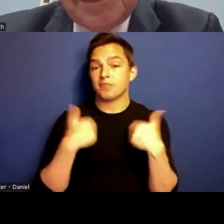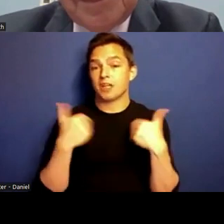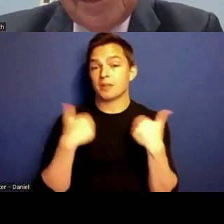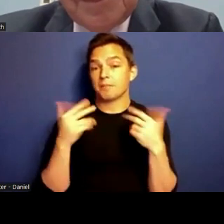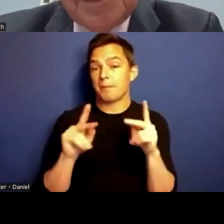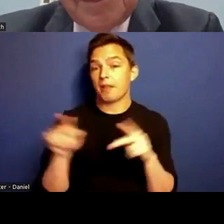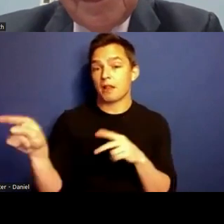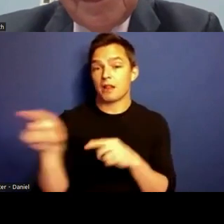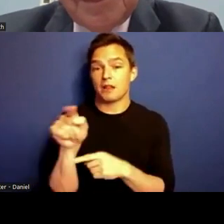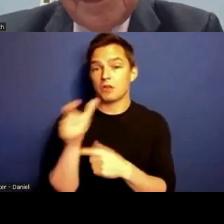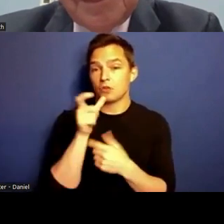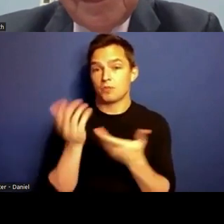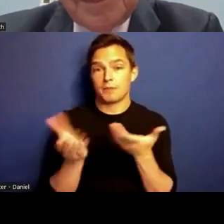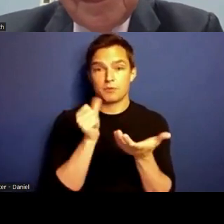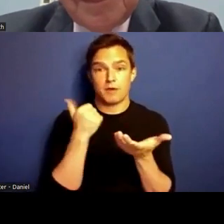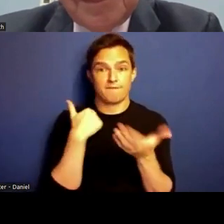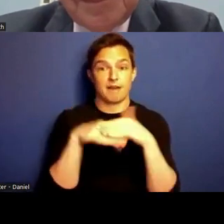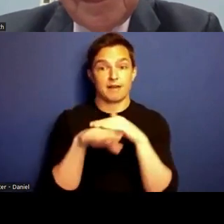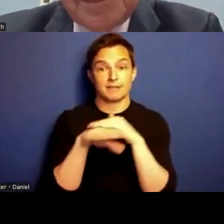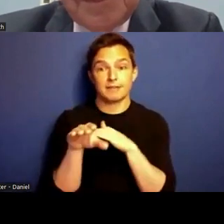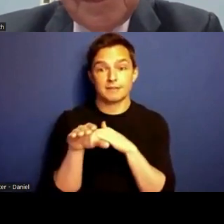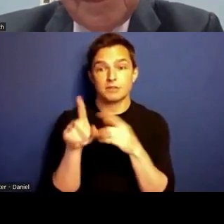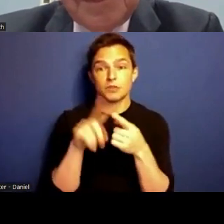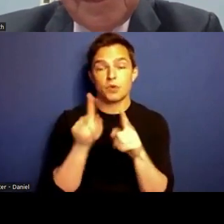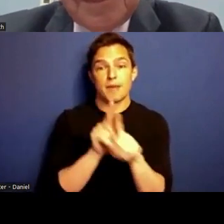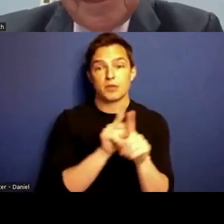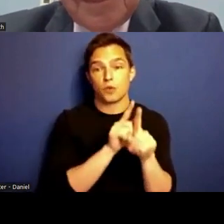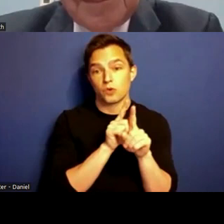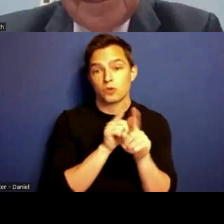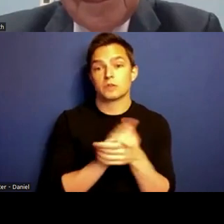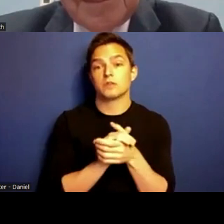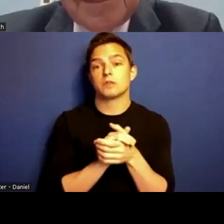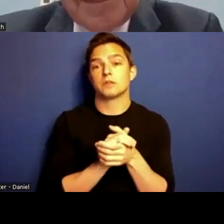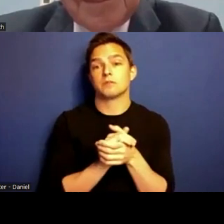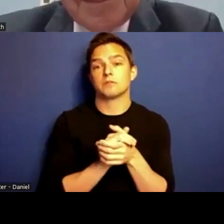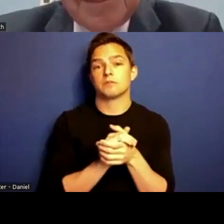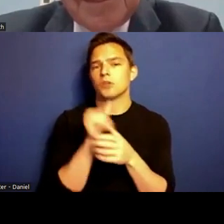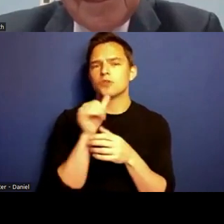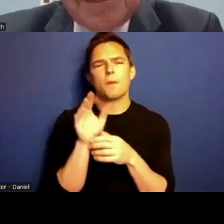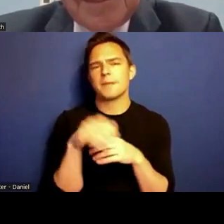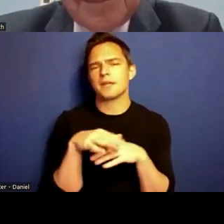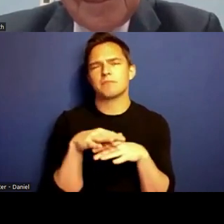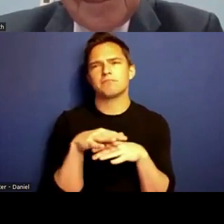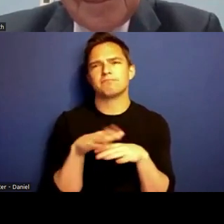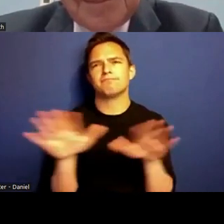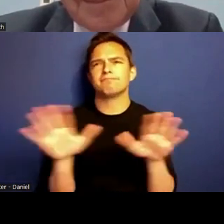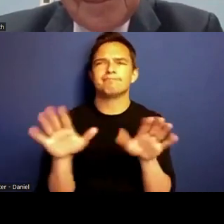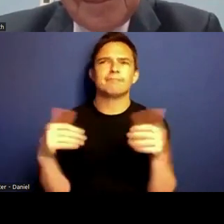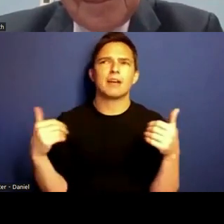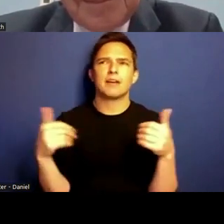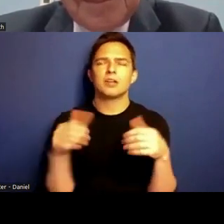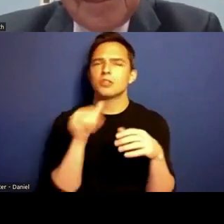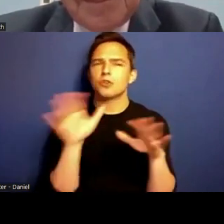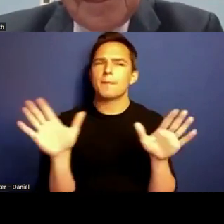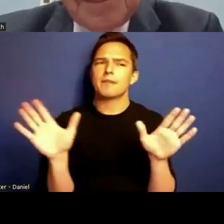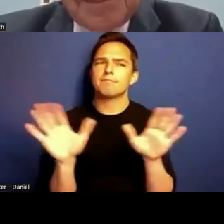people who maybe don't have access to the mentors, not be afraid to express your ideas